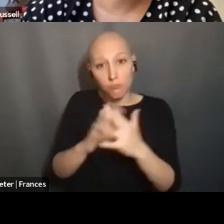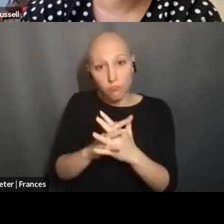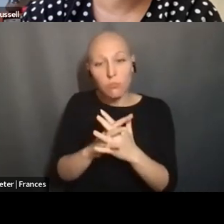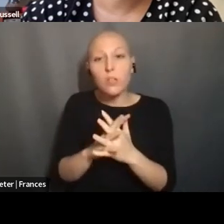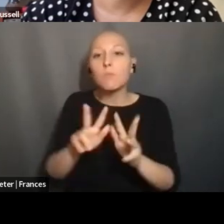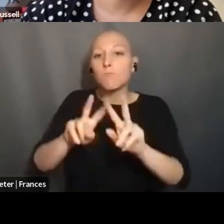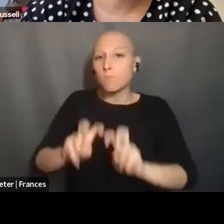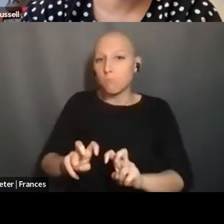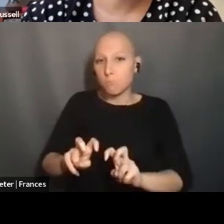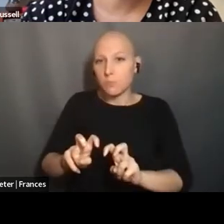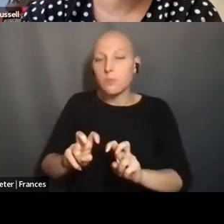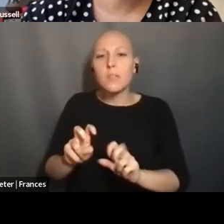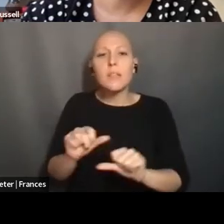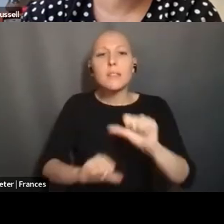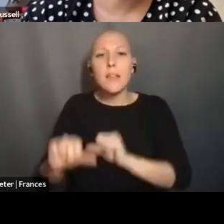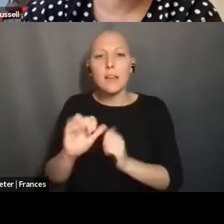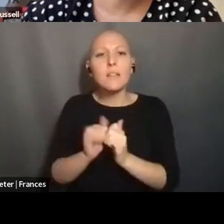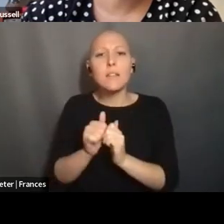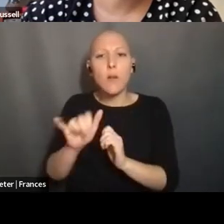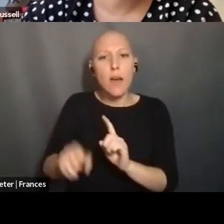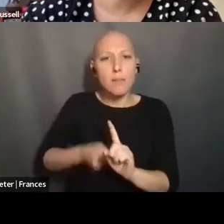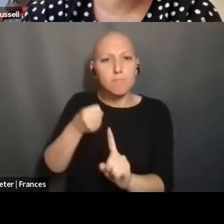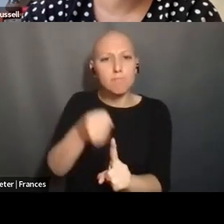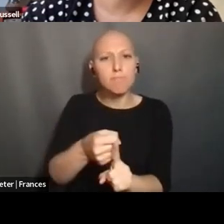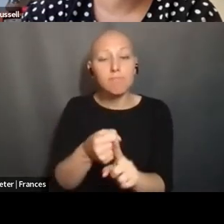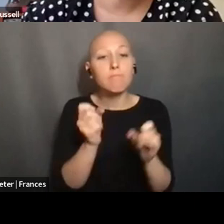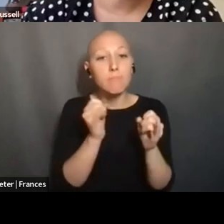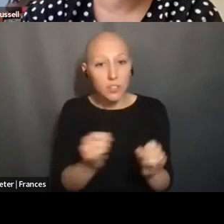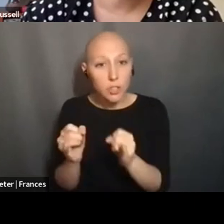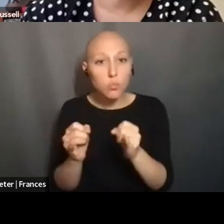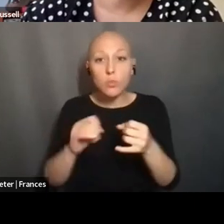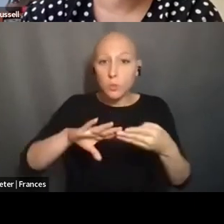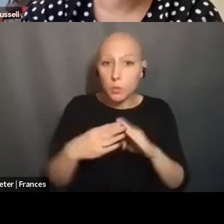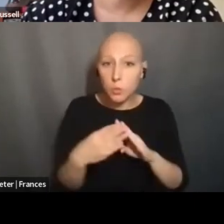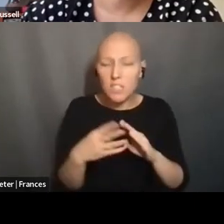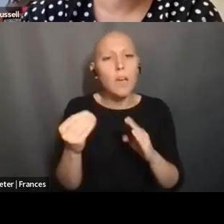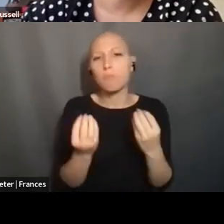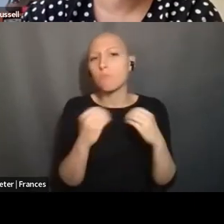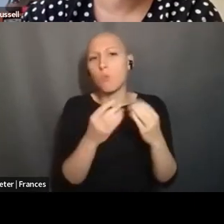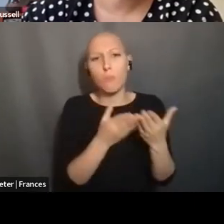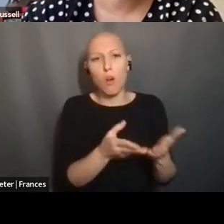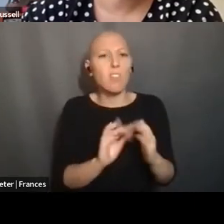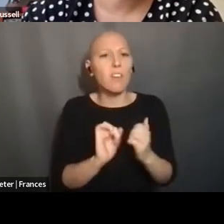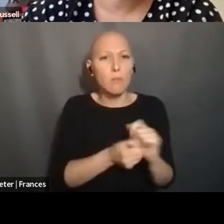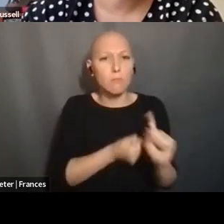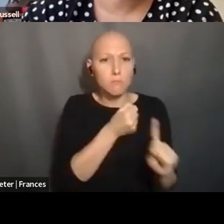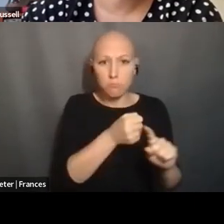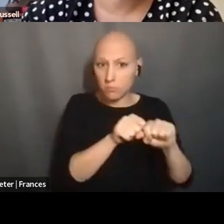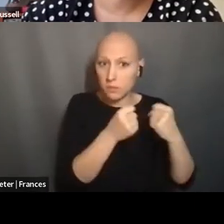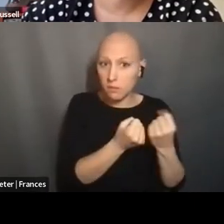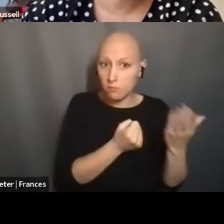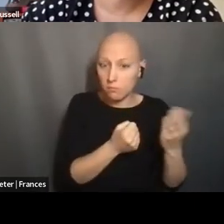of the science for individuals, communities, and society more broadly. This program,